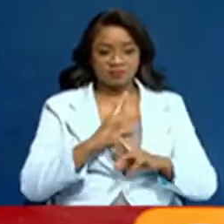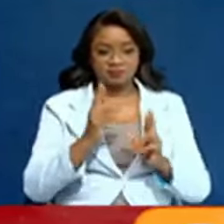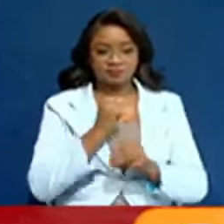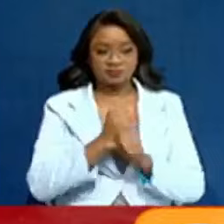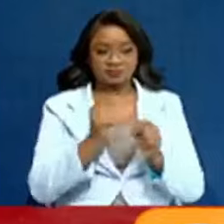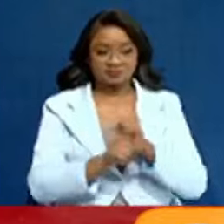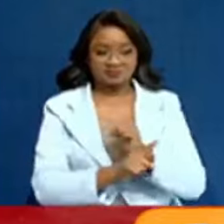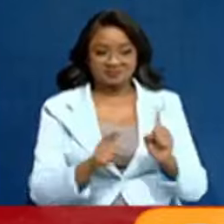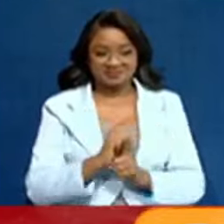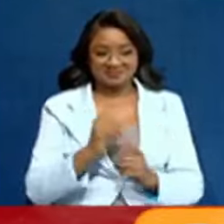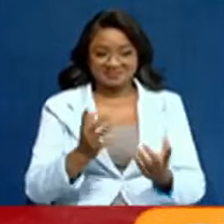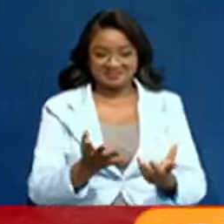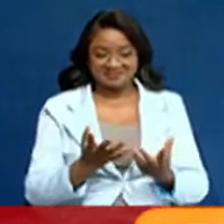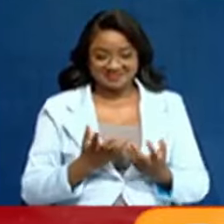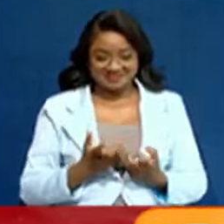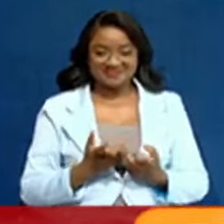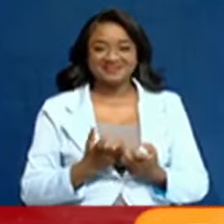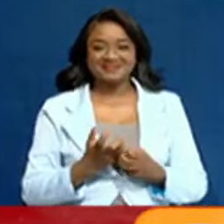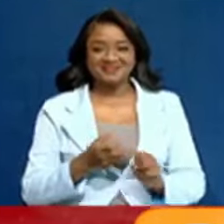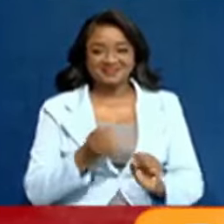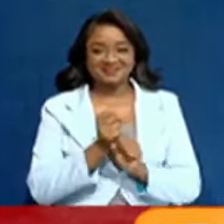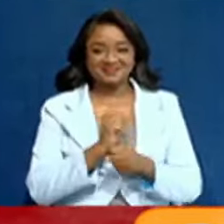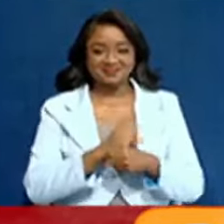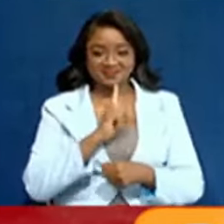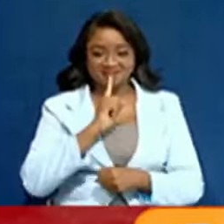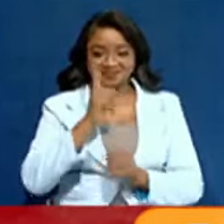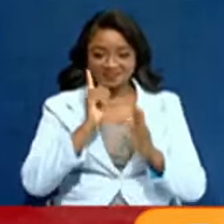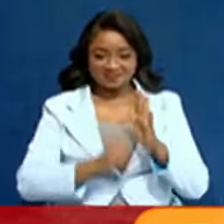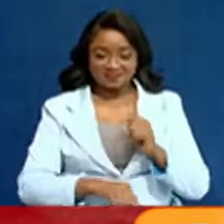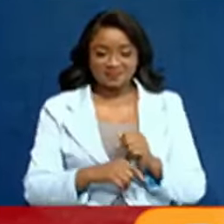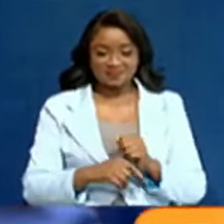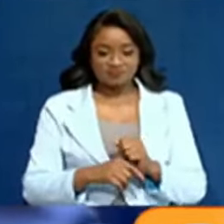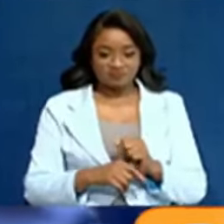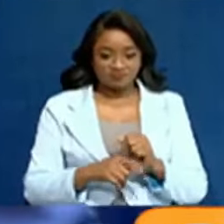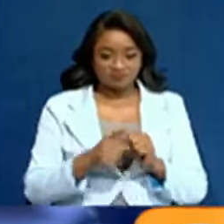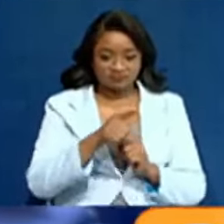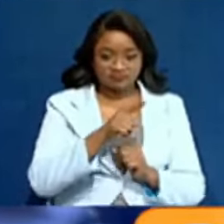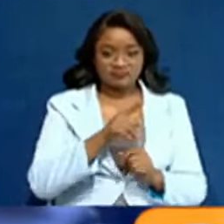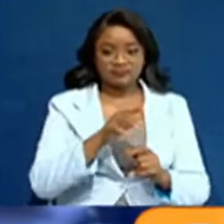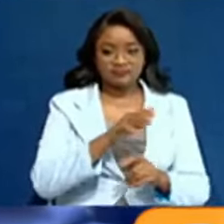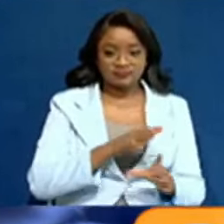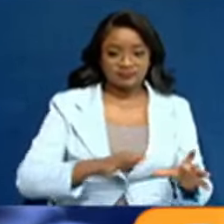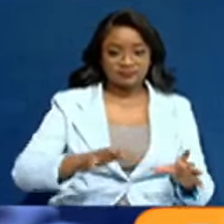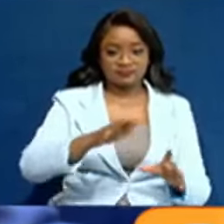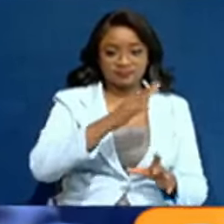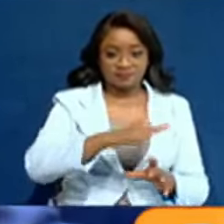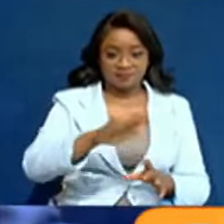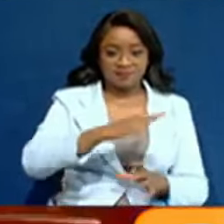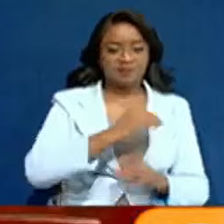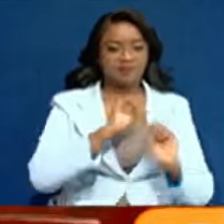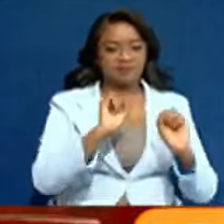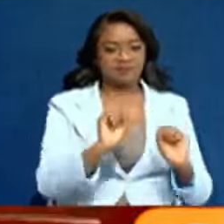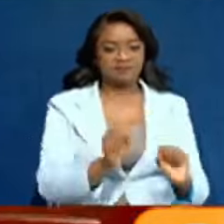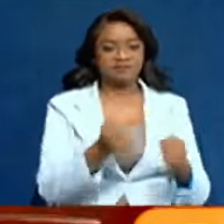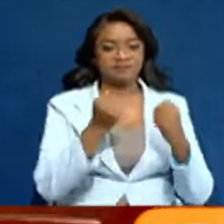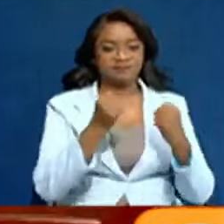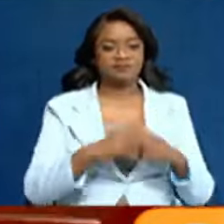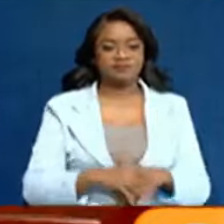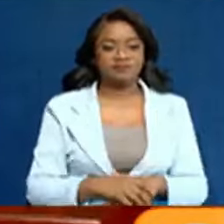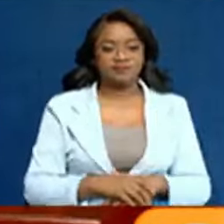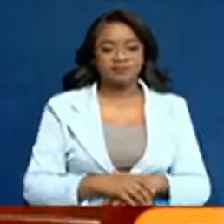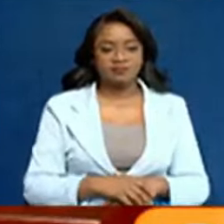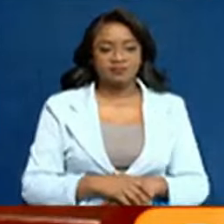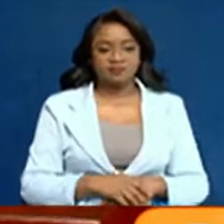that this parliament is safe and secure. And on the controversy surrounding the deployment